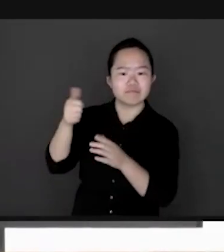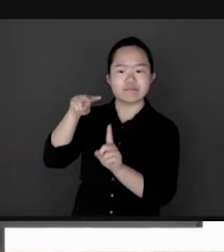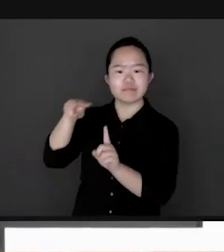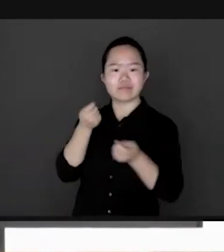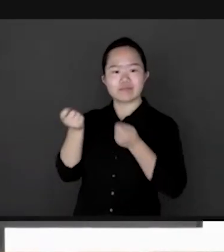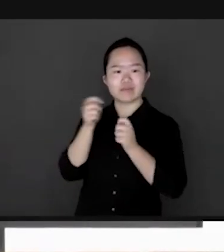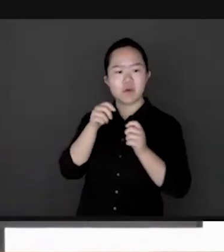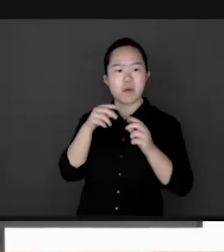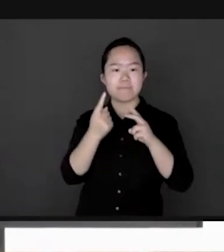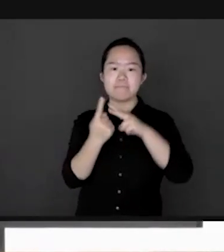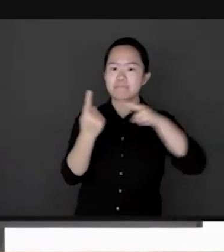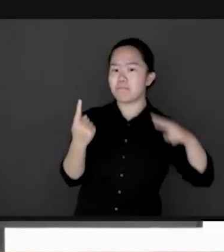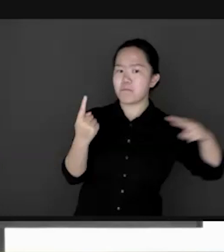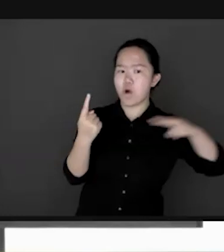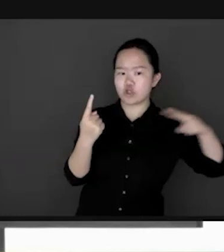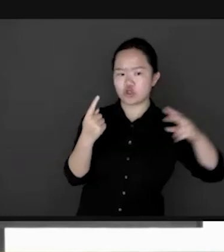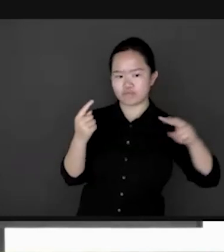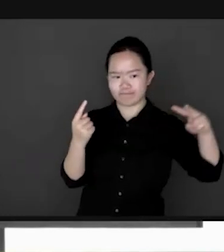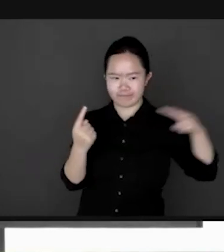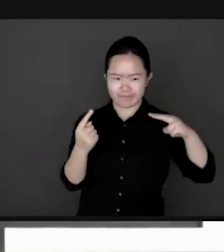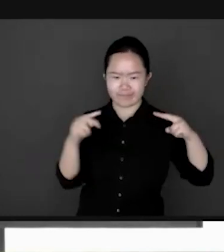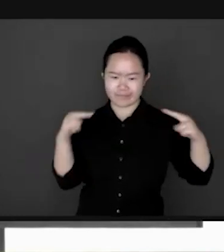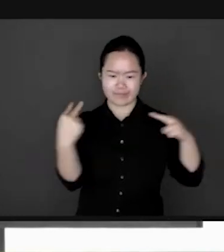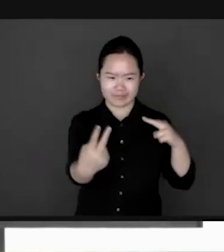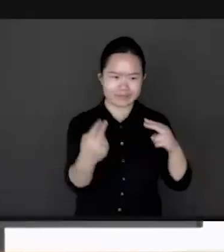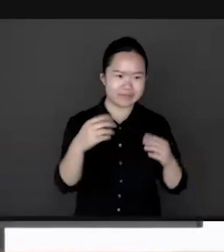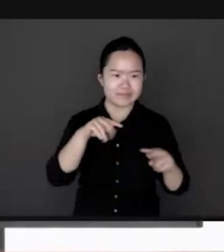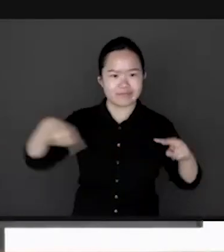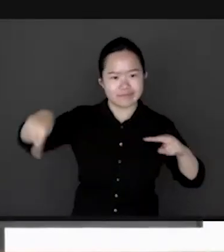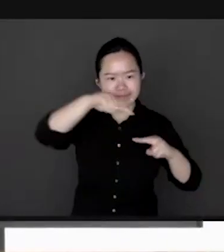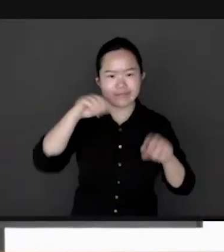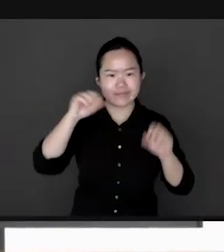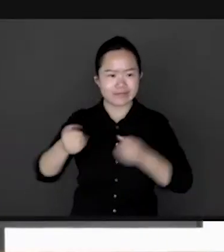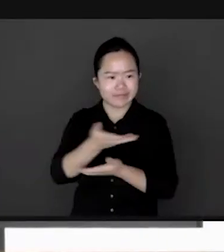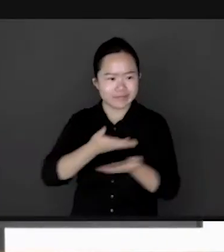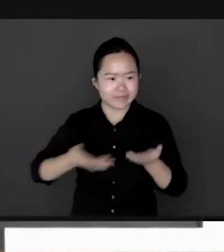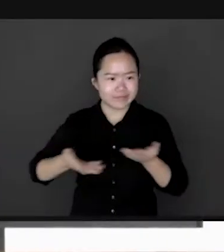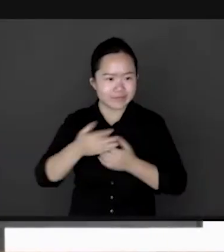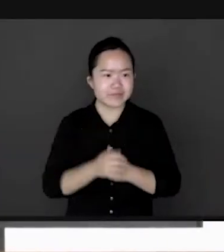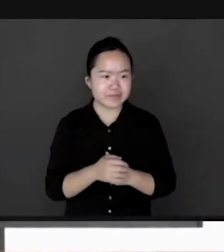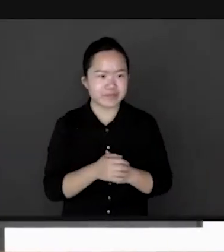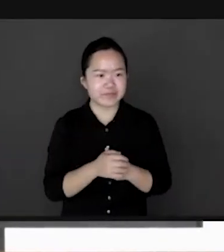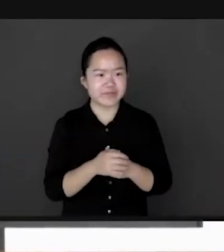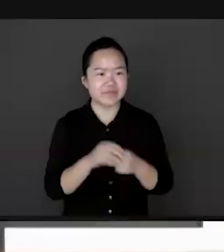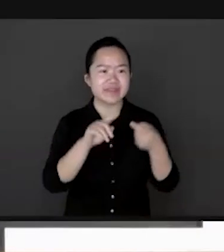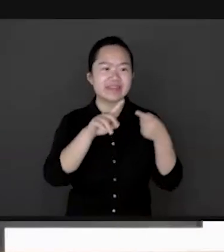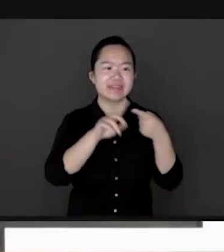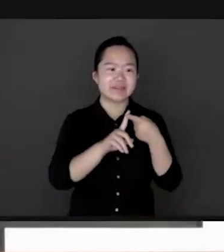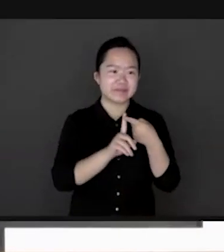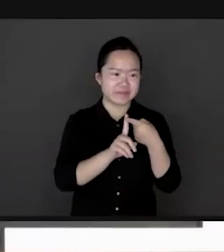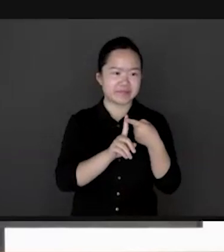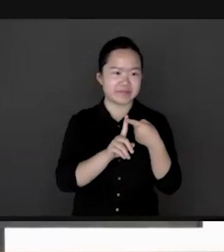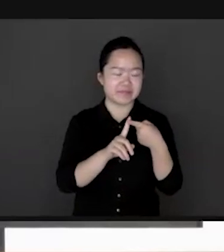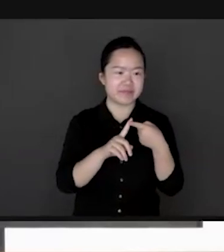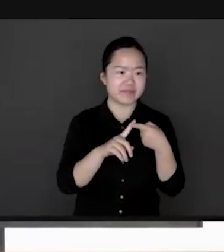now. And after that, we will have a short update from IAAP, and this will not be our Managing Director, Christopher Lee, talking. It